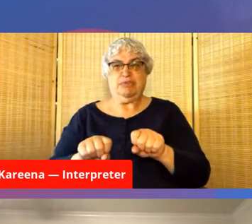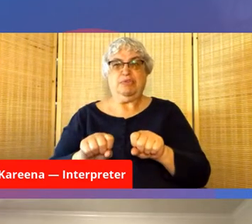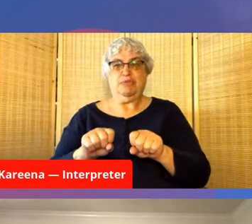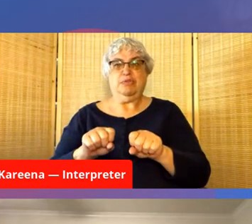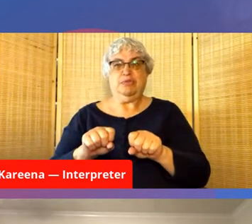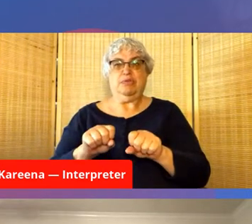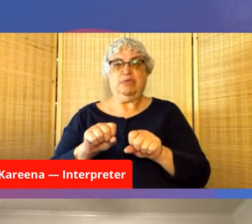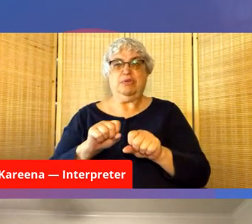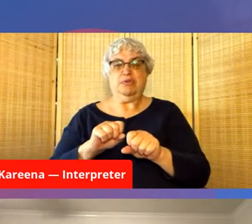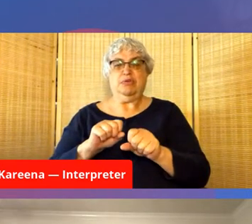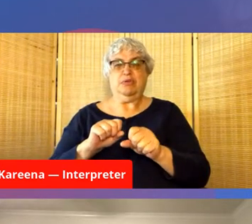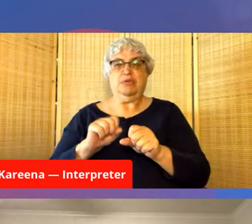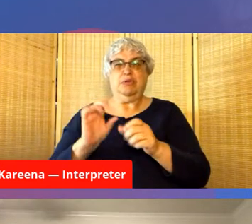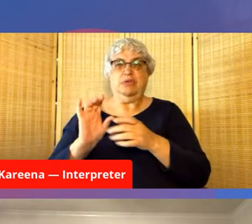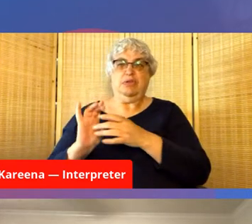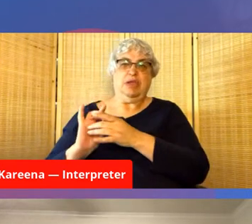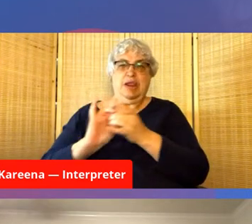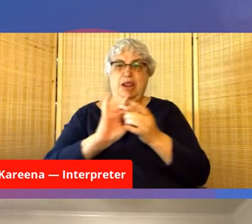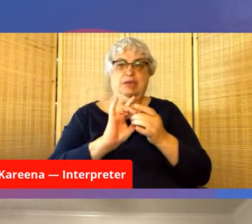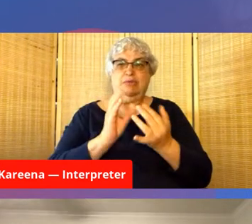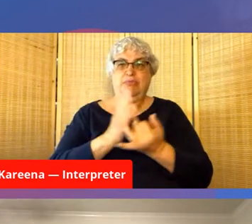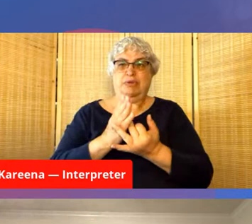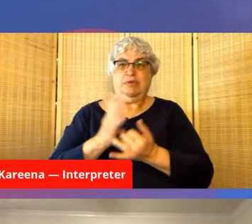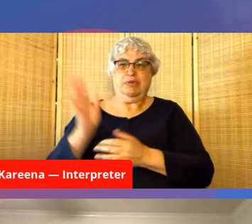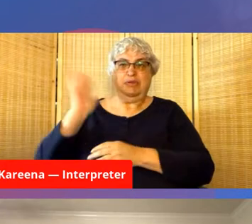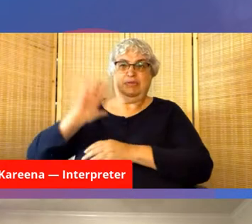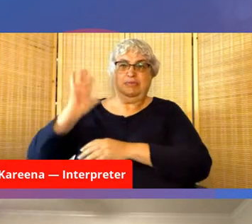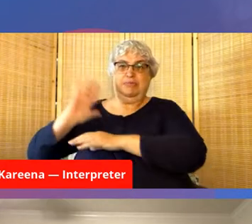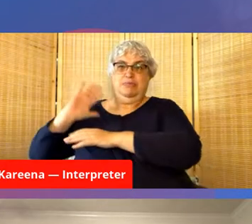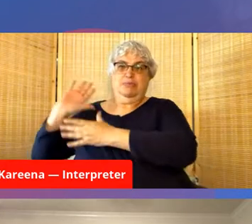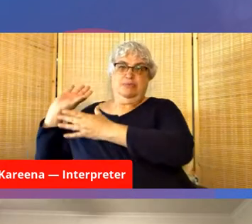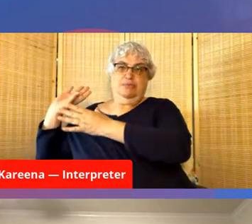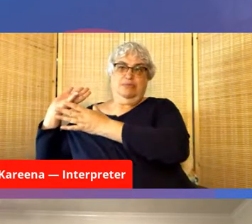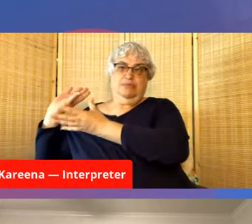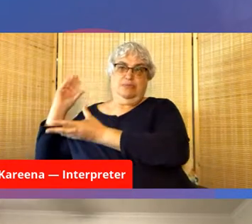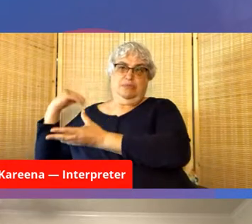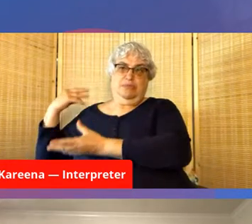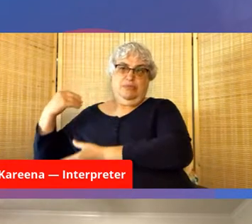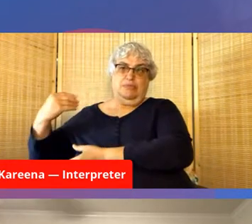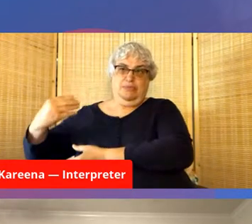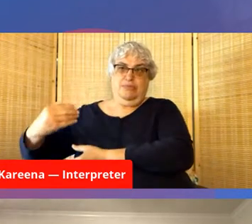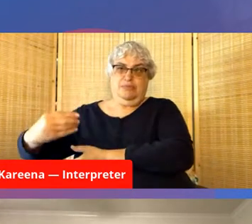the through line between the centuries.